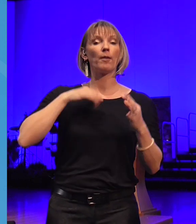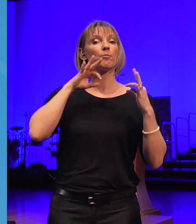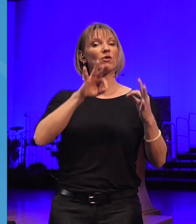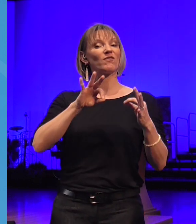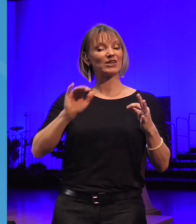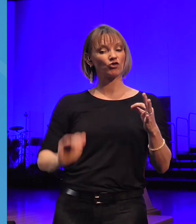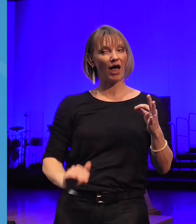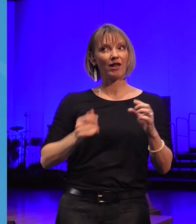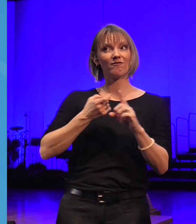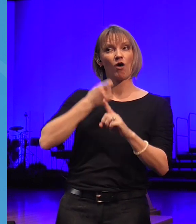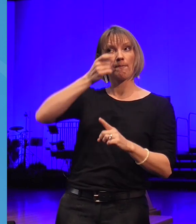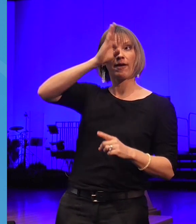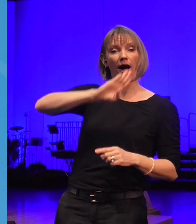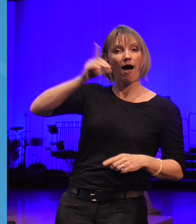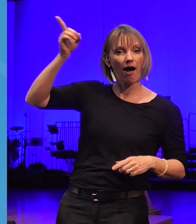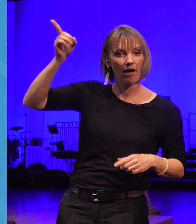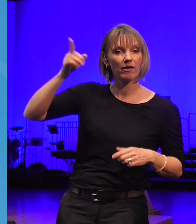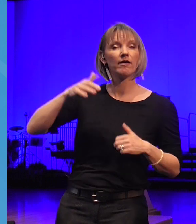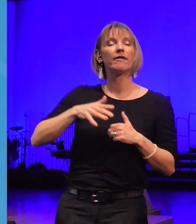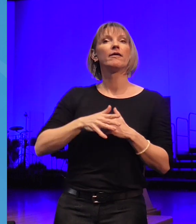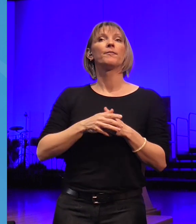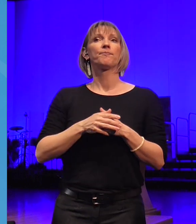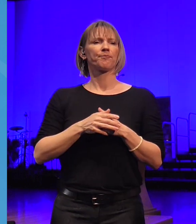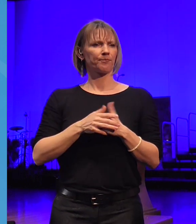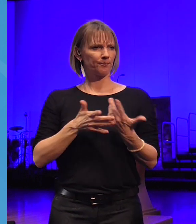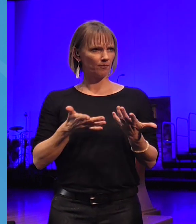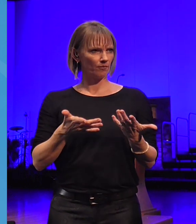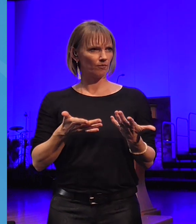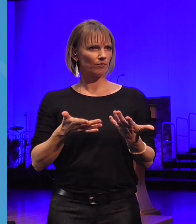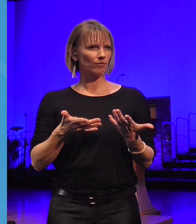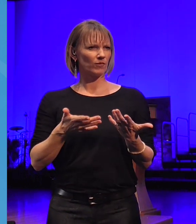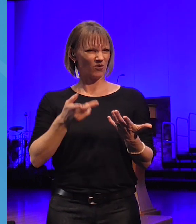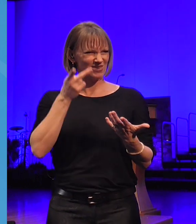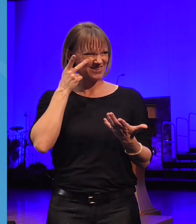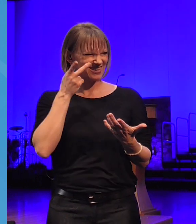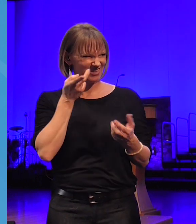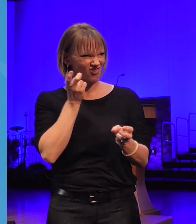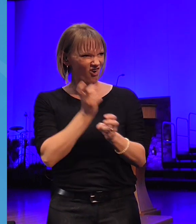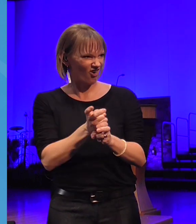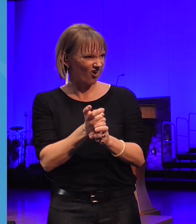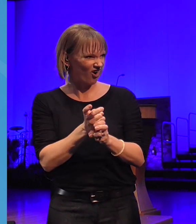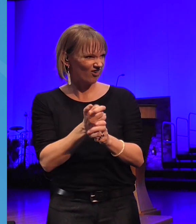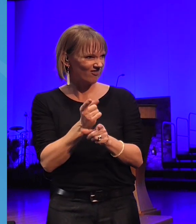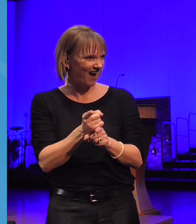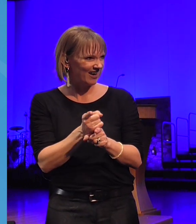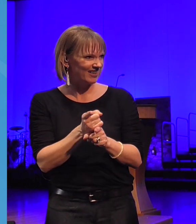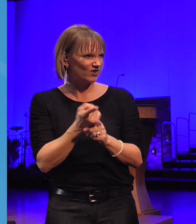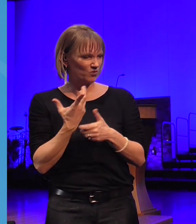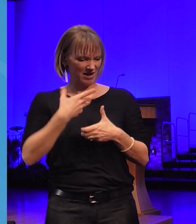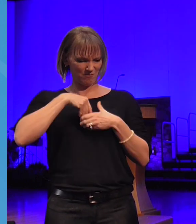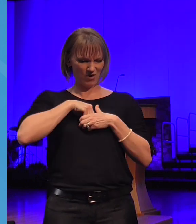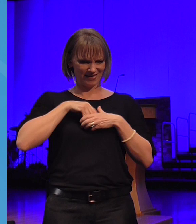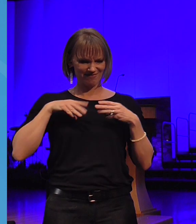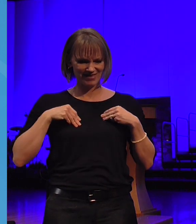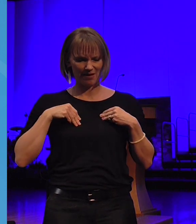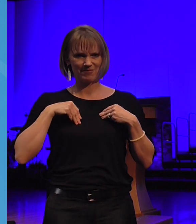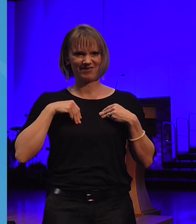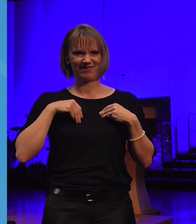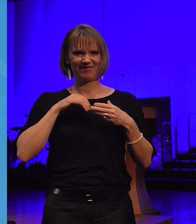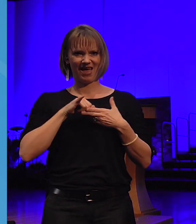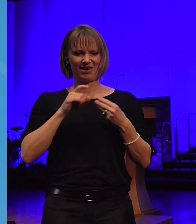God. It's sweet, but you see how hard that is to embrace that about ourselves?